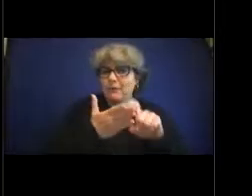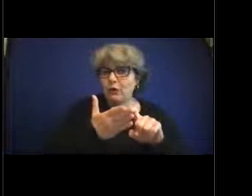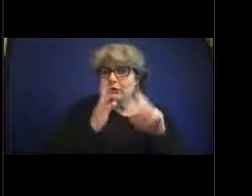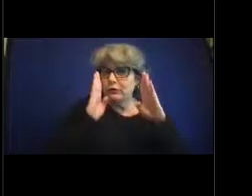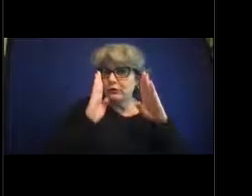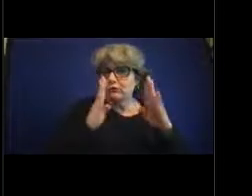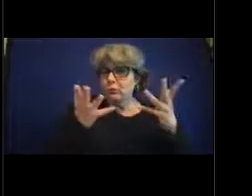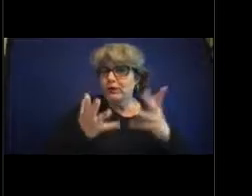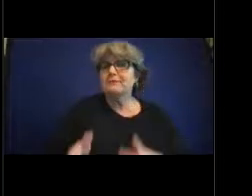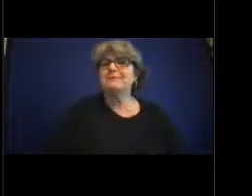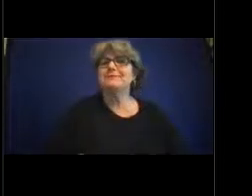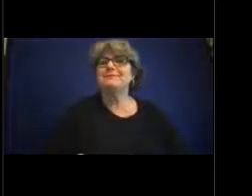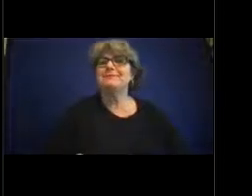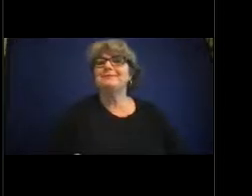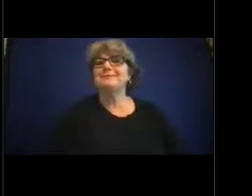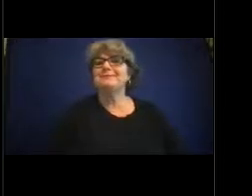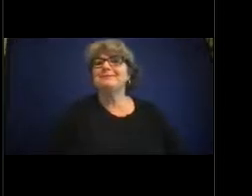attention?